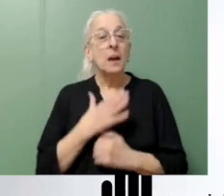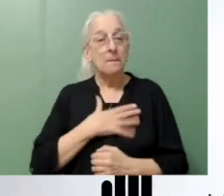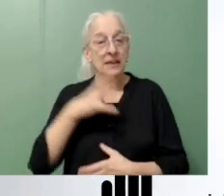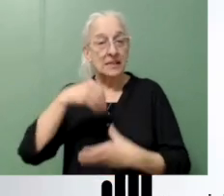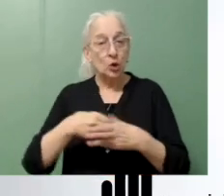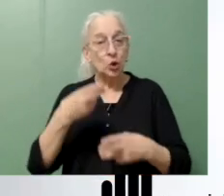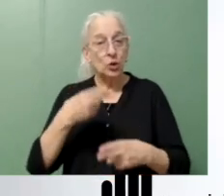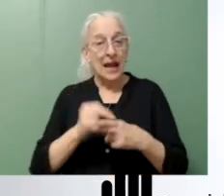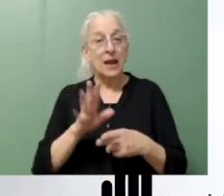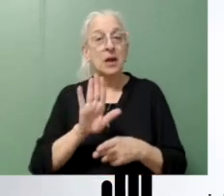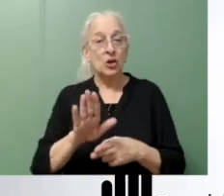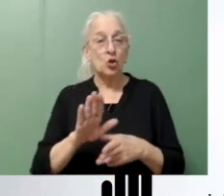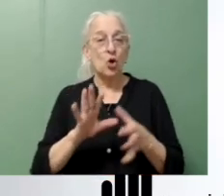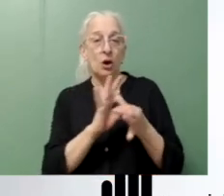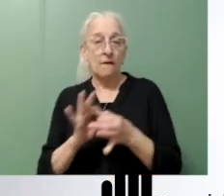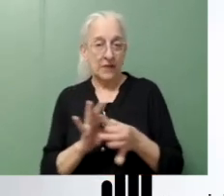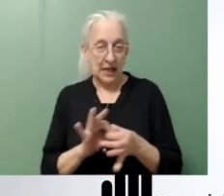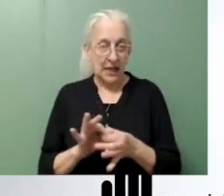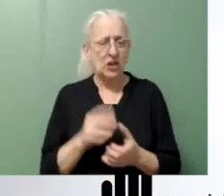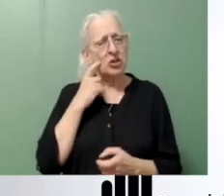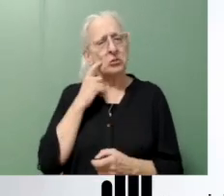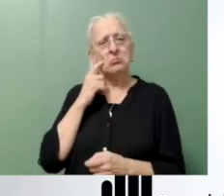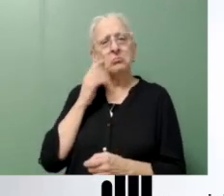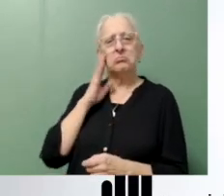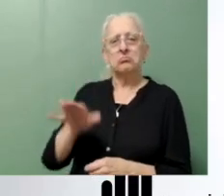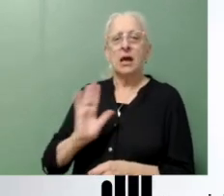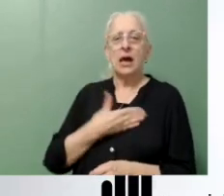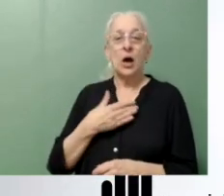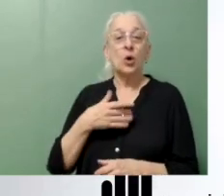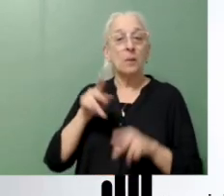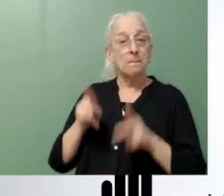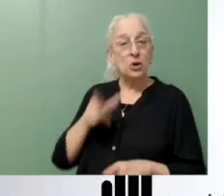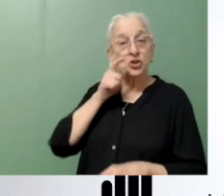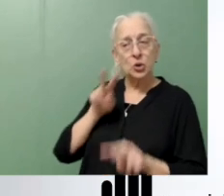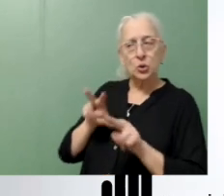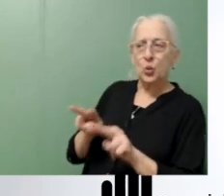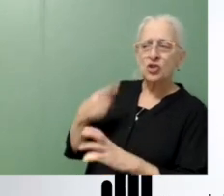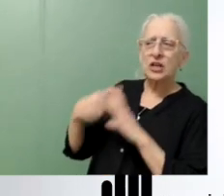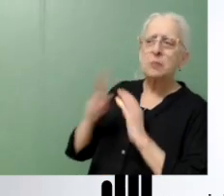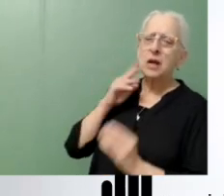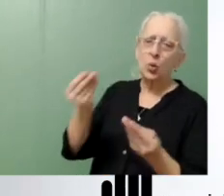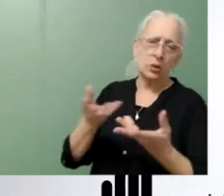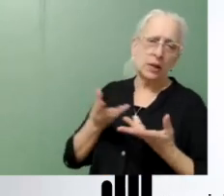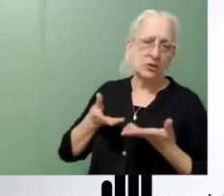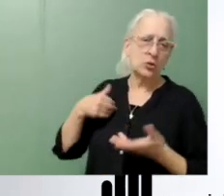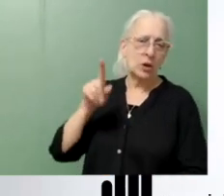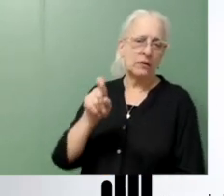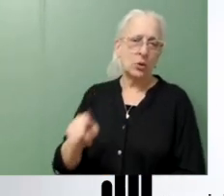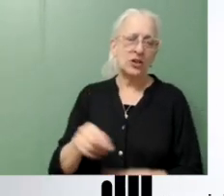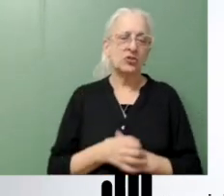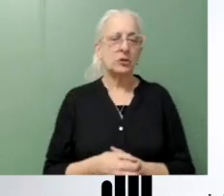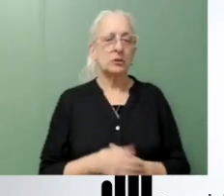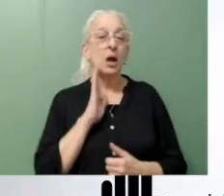affiliation, if any, with your question, and note that our email monitor will notify us of your question in real time. And I'll give it a